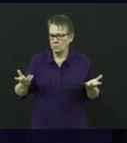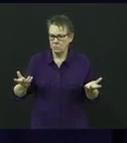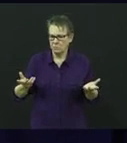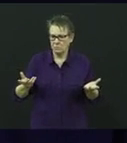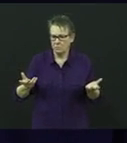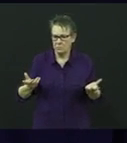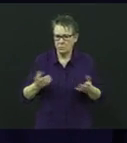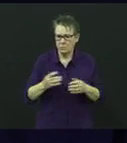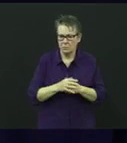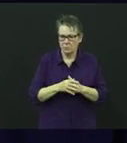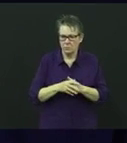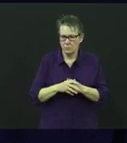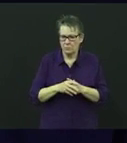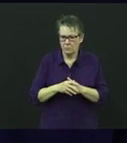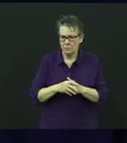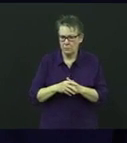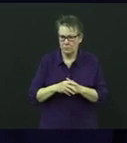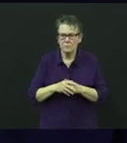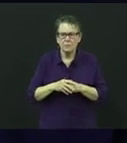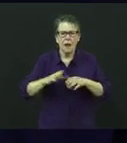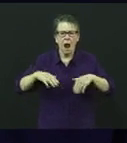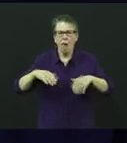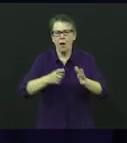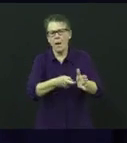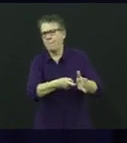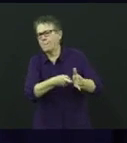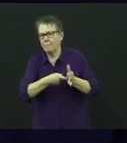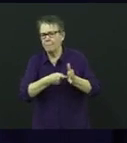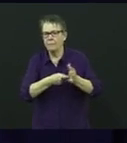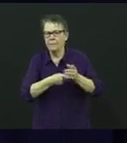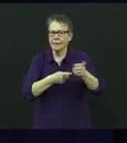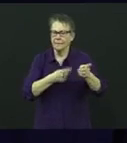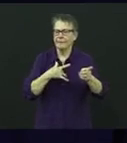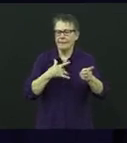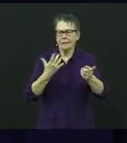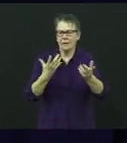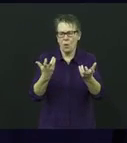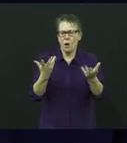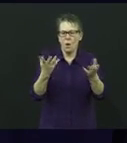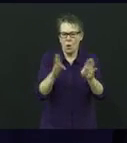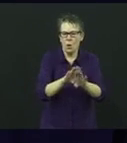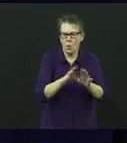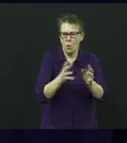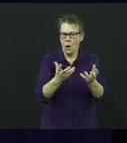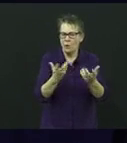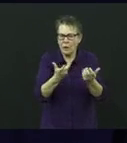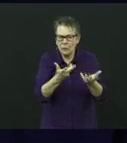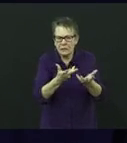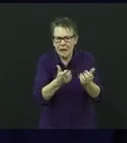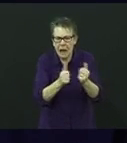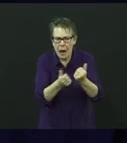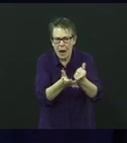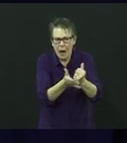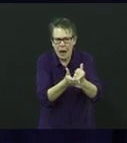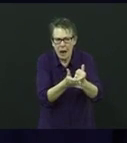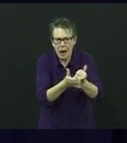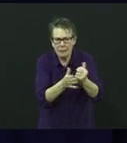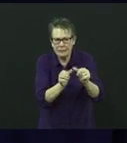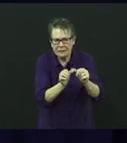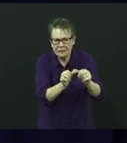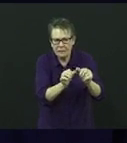mandating, but we will work with the sisters for an orderly transition, and then we'll continue to work with them